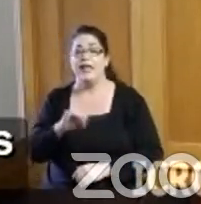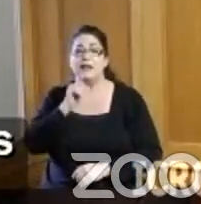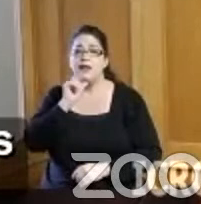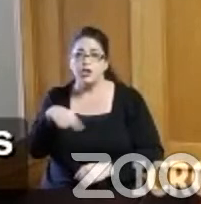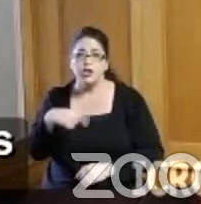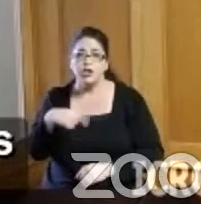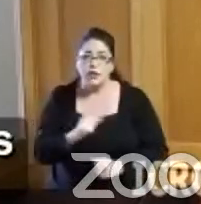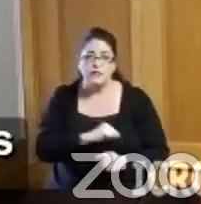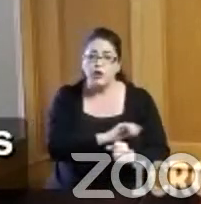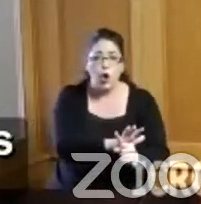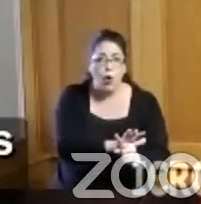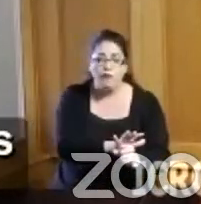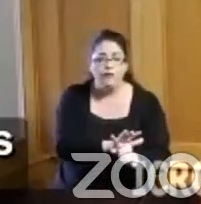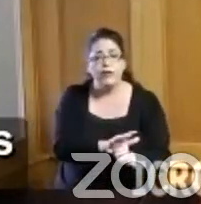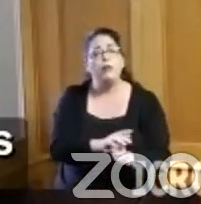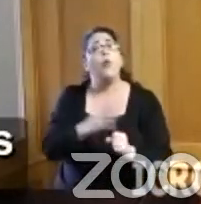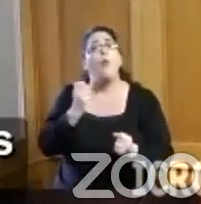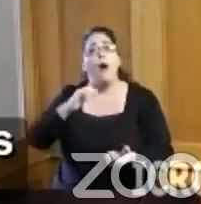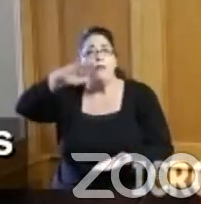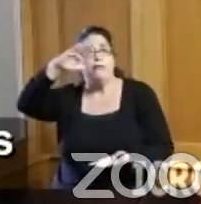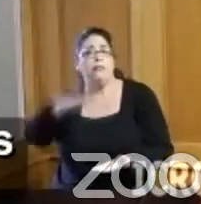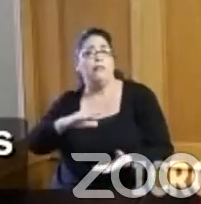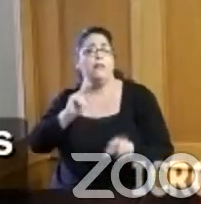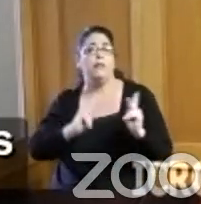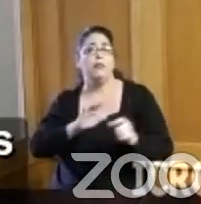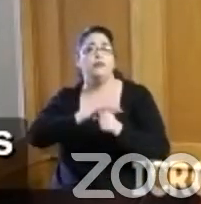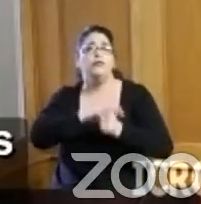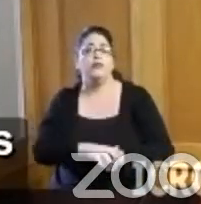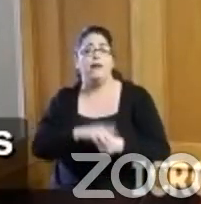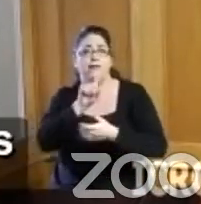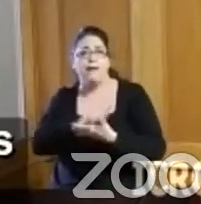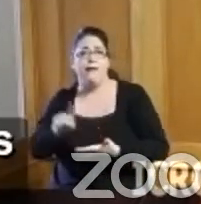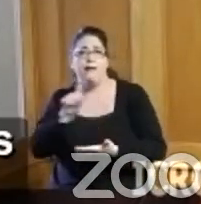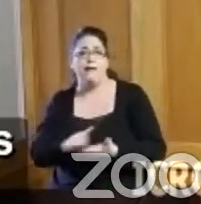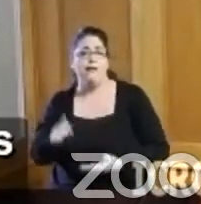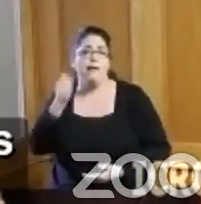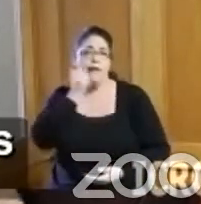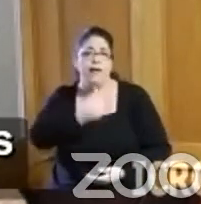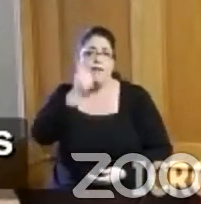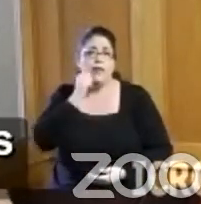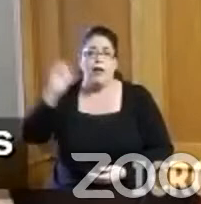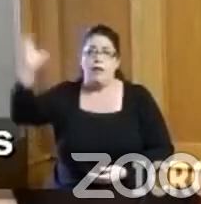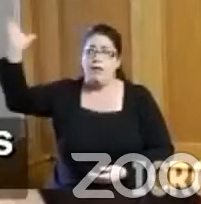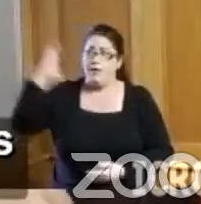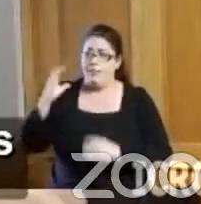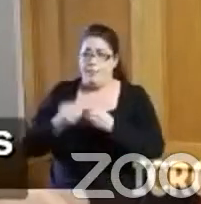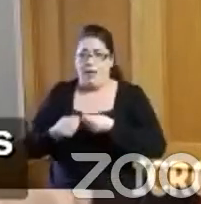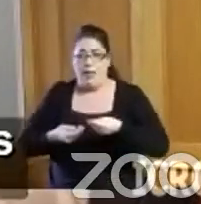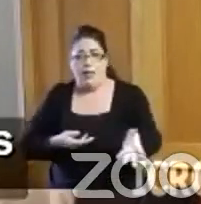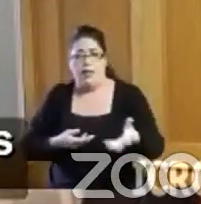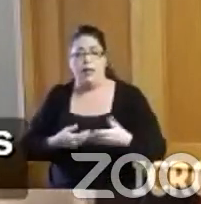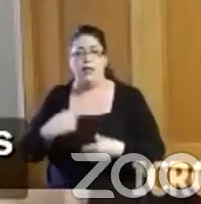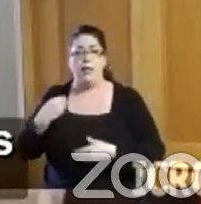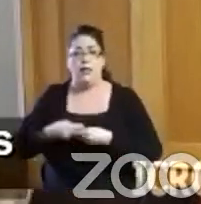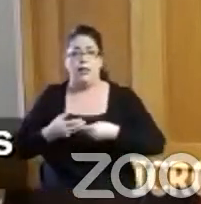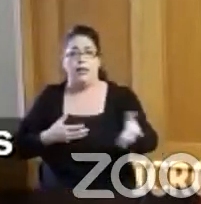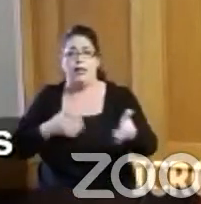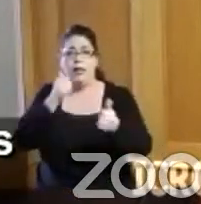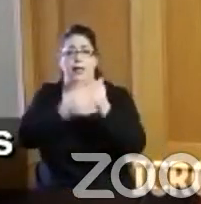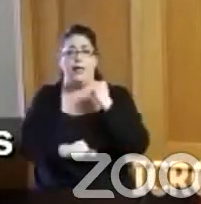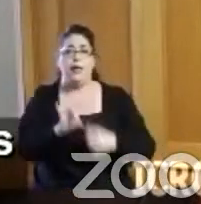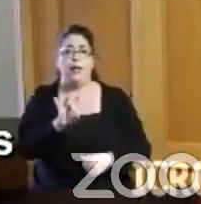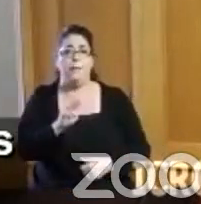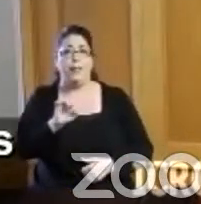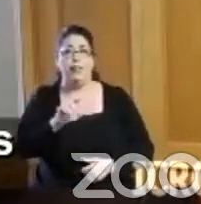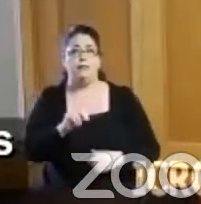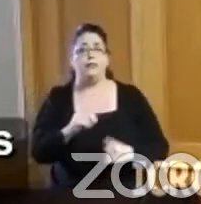Mm-hmm. We want to bring relief to people, you know, every day of the week. So when we have all this money that we're passing, this million, 8 million today, and mm-hmm. we